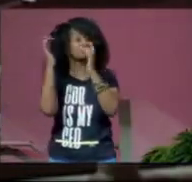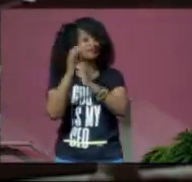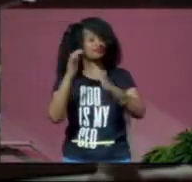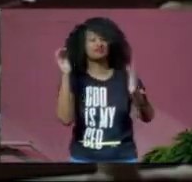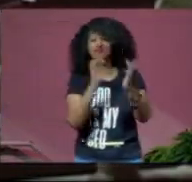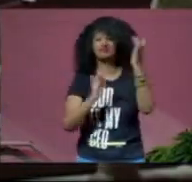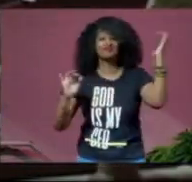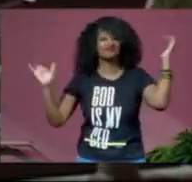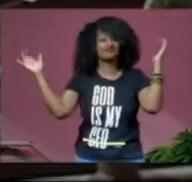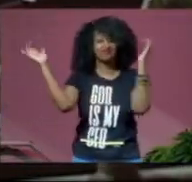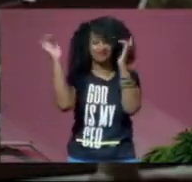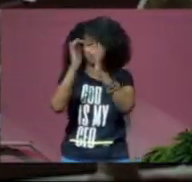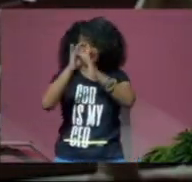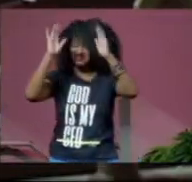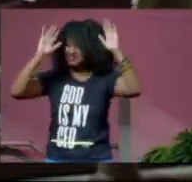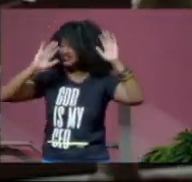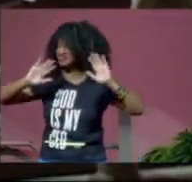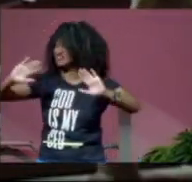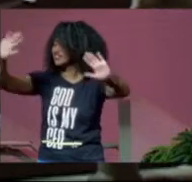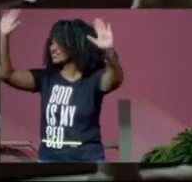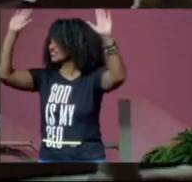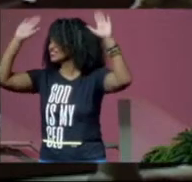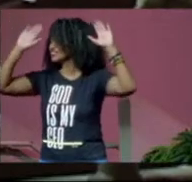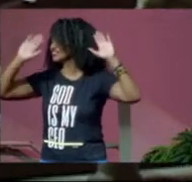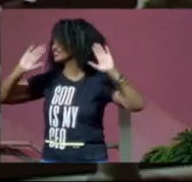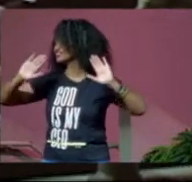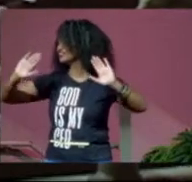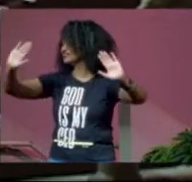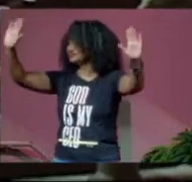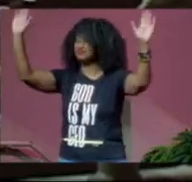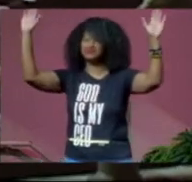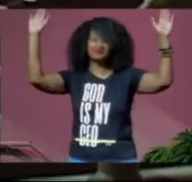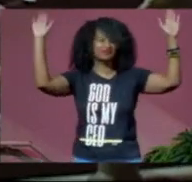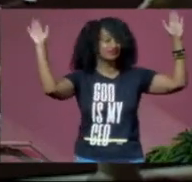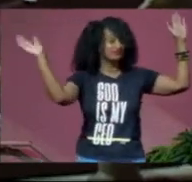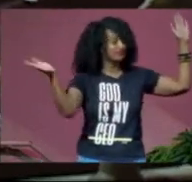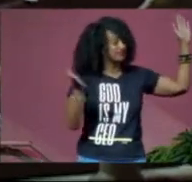He's a wonder in my